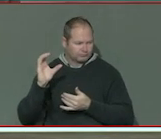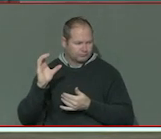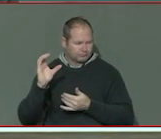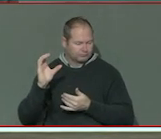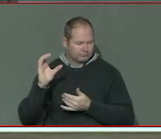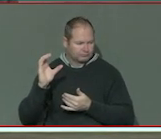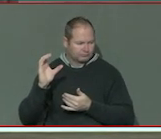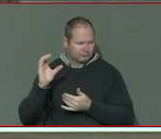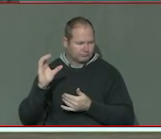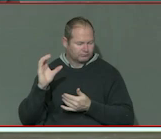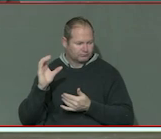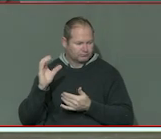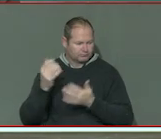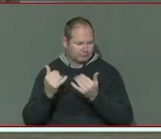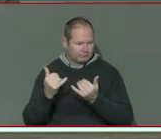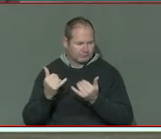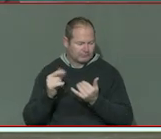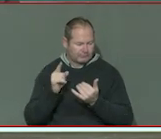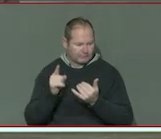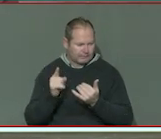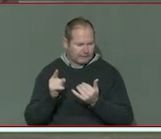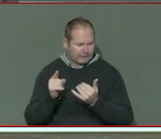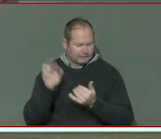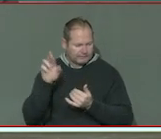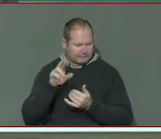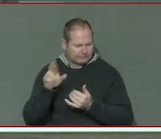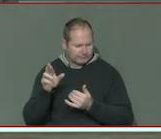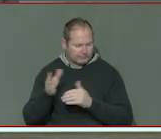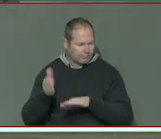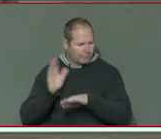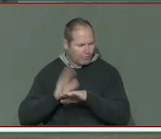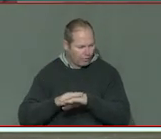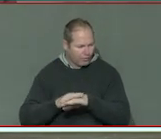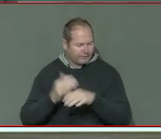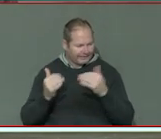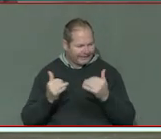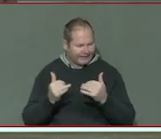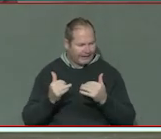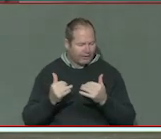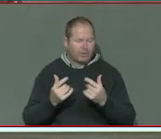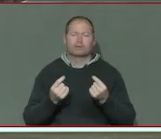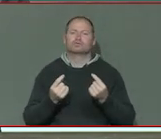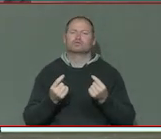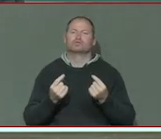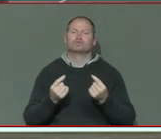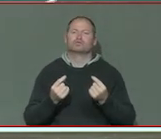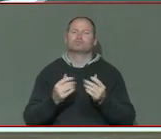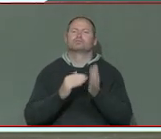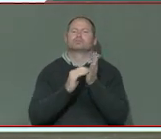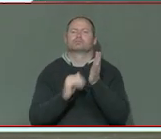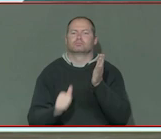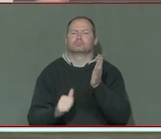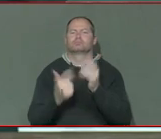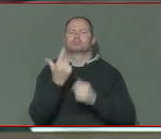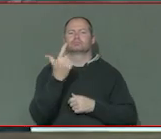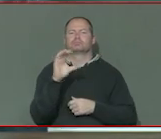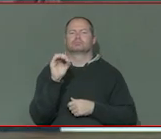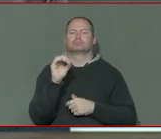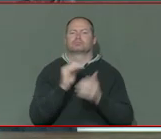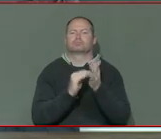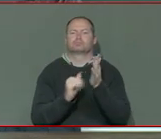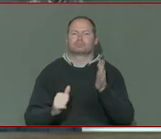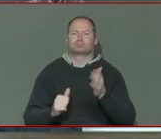my creditors control the balance, am I right? So if it was too much, I have to subtract 70 Rand. We have